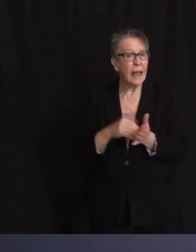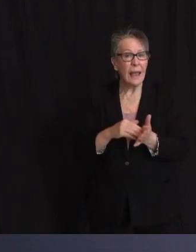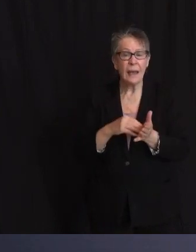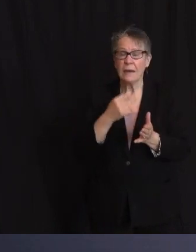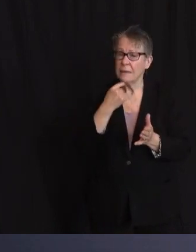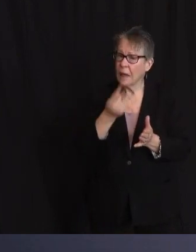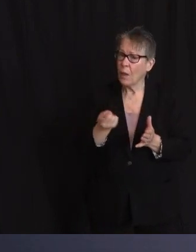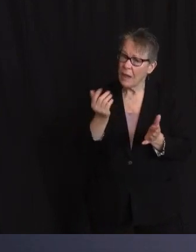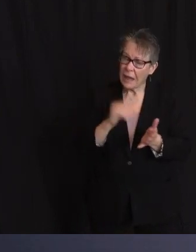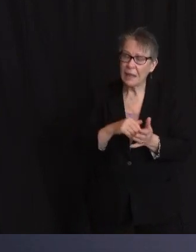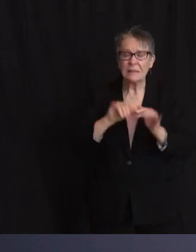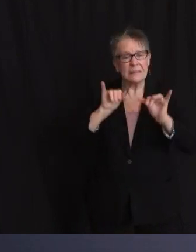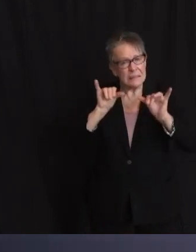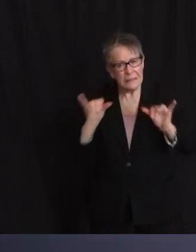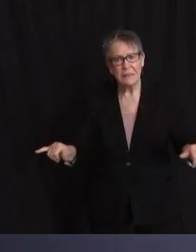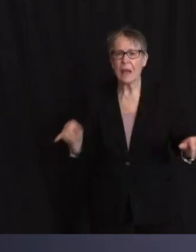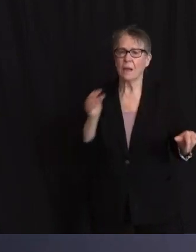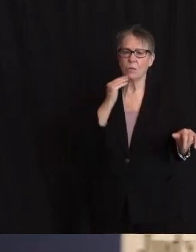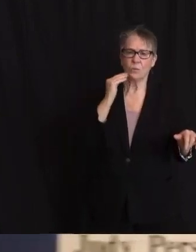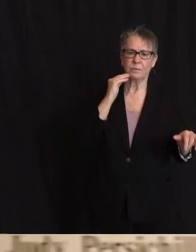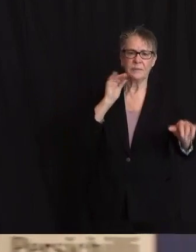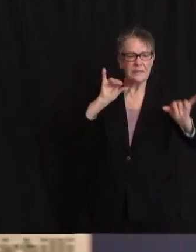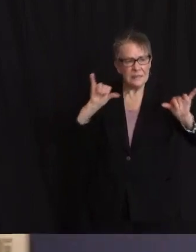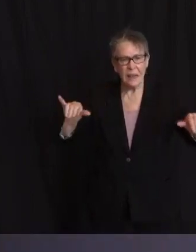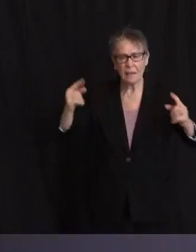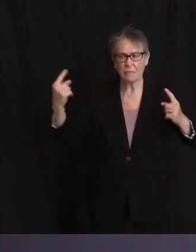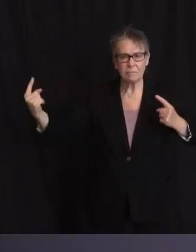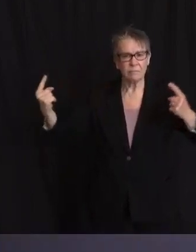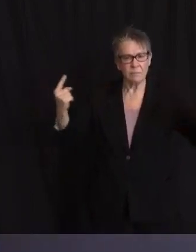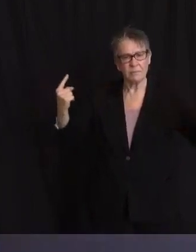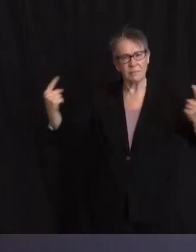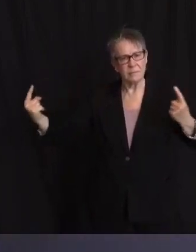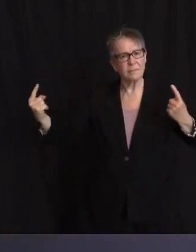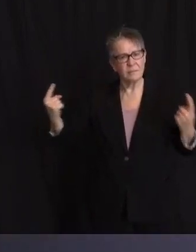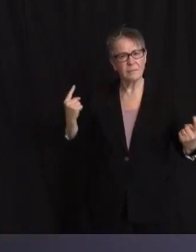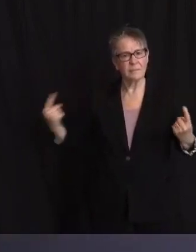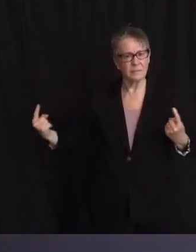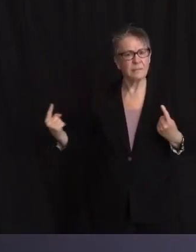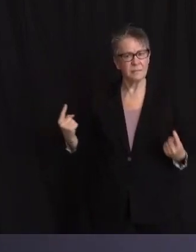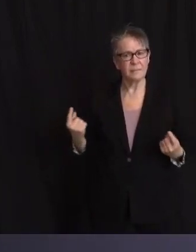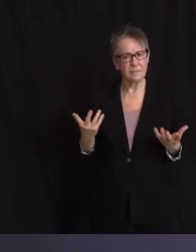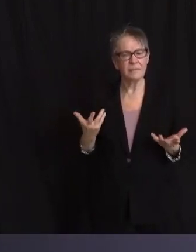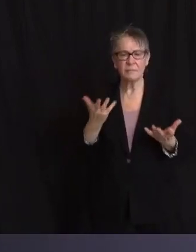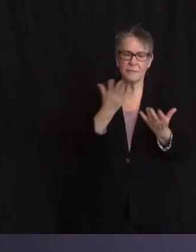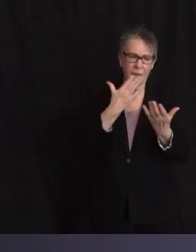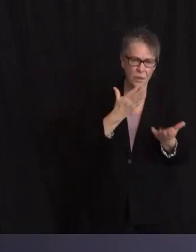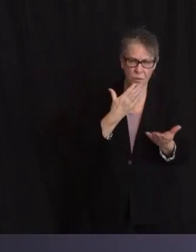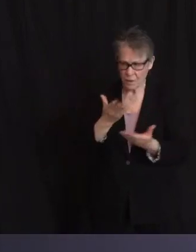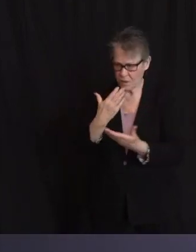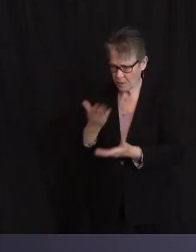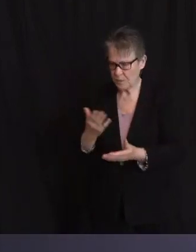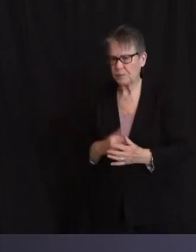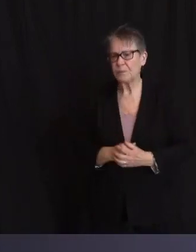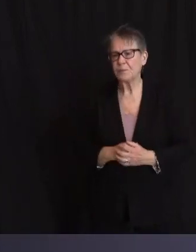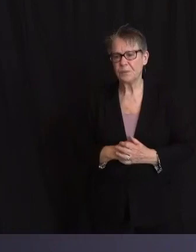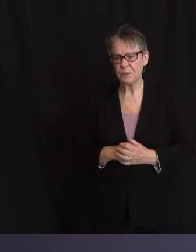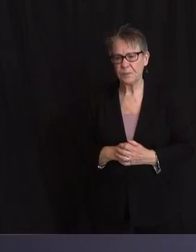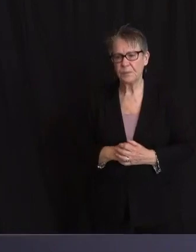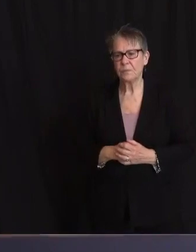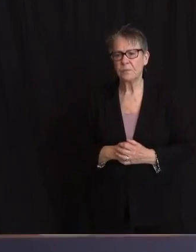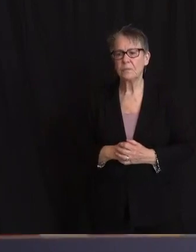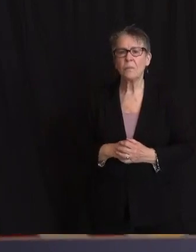Thank you. Judy, thank you for this and for all. Just a couple of quick follow-ups, may I? Counties, again, positive cases.